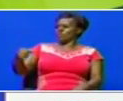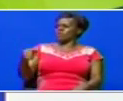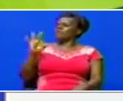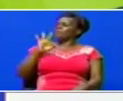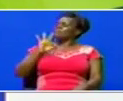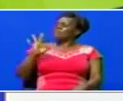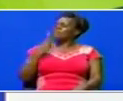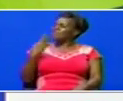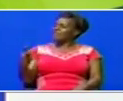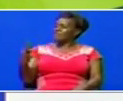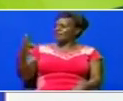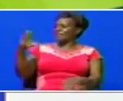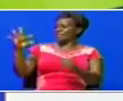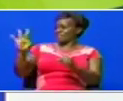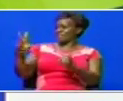342,337,